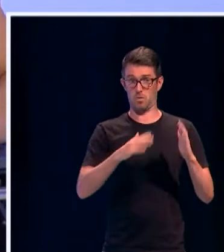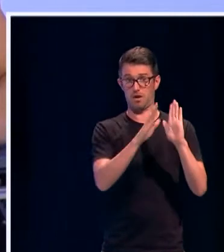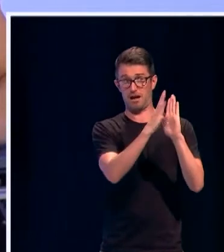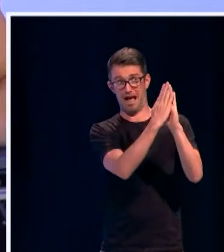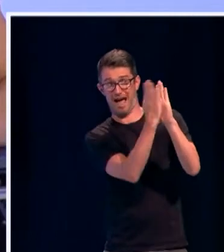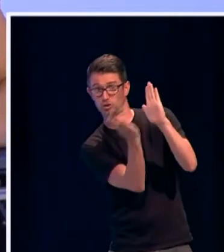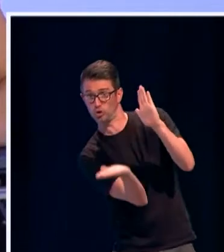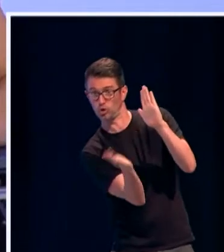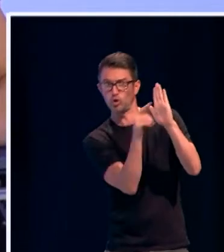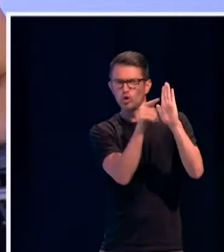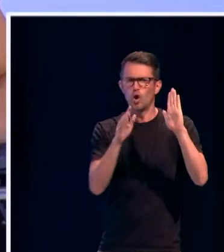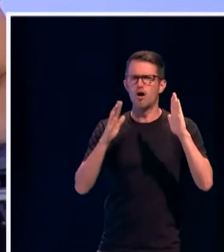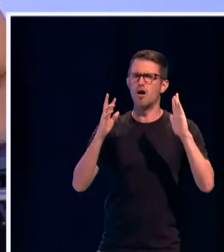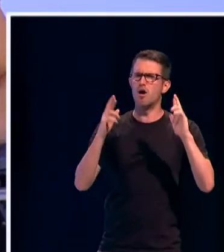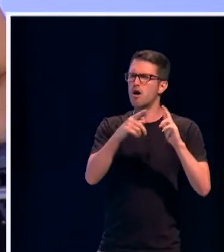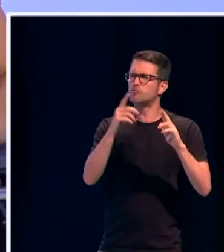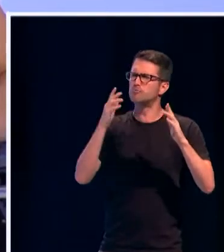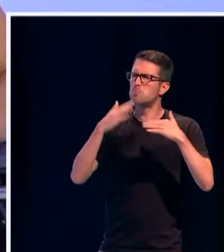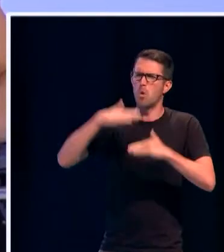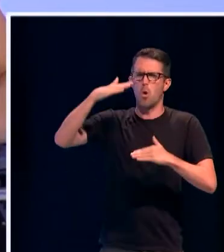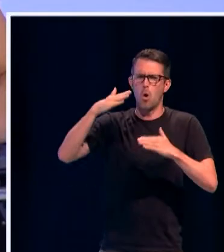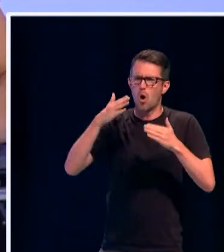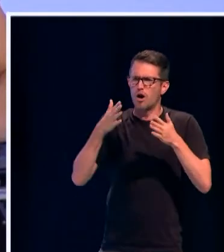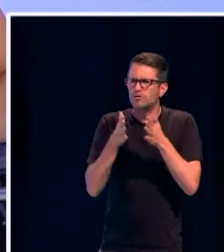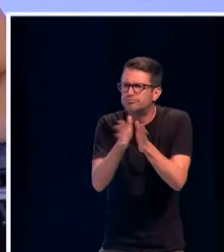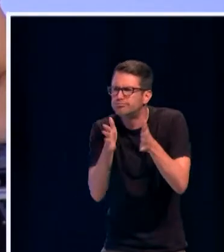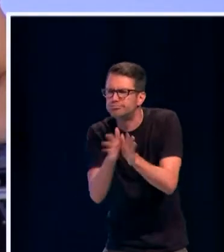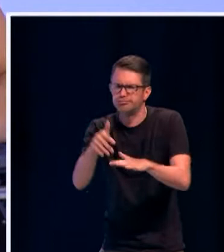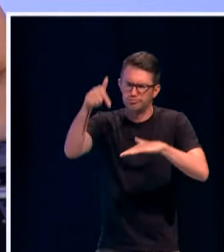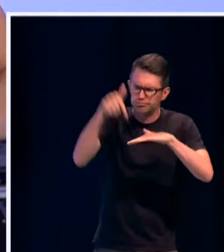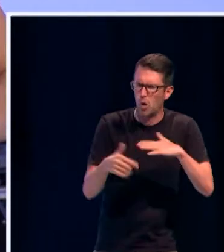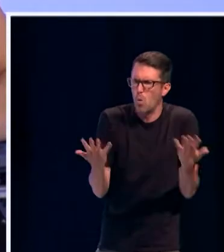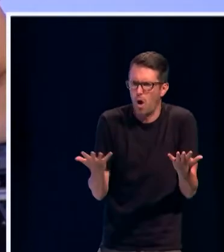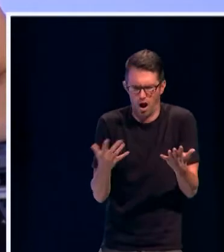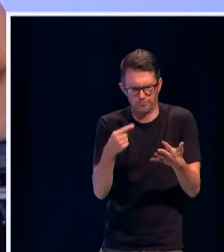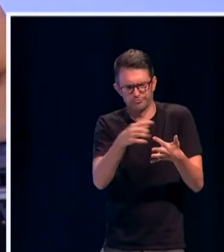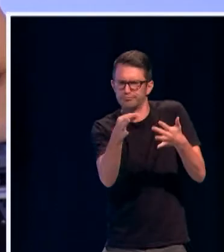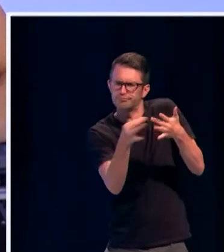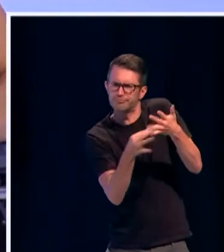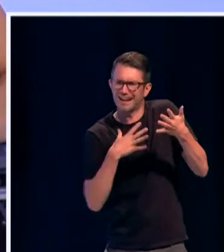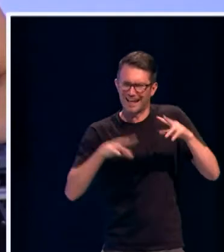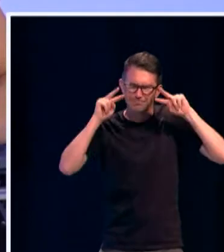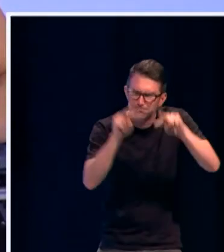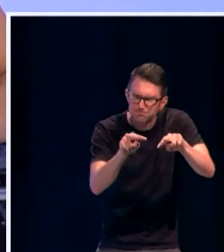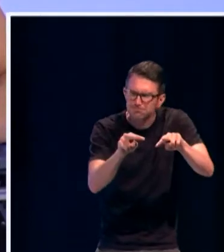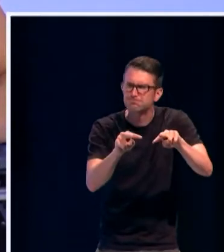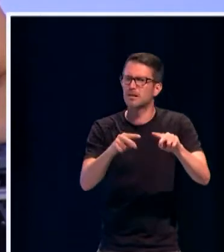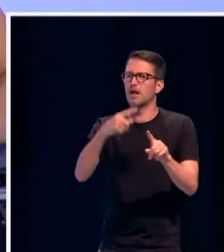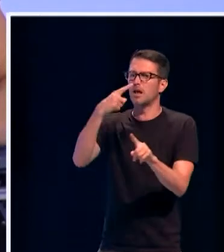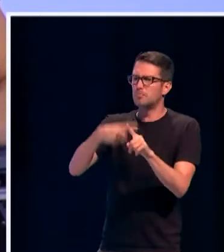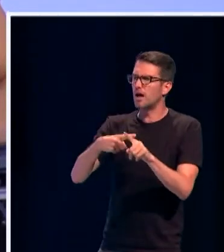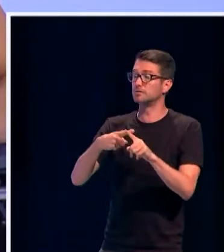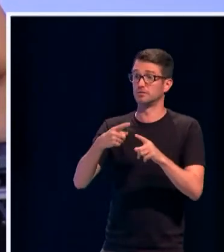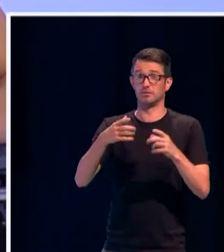or to clarify what is needed in terms of capacity at national and grassroots levels to achieve a